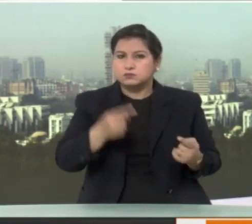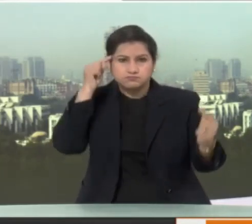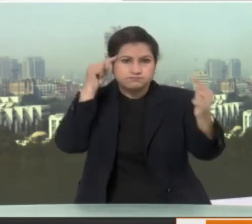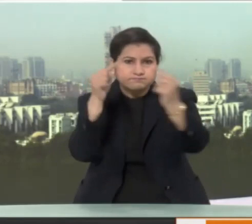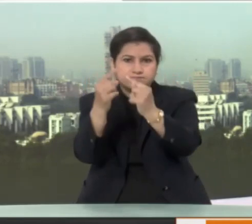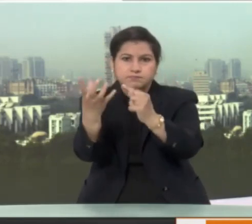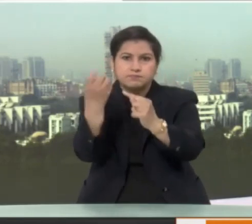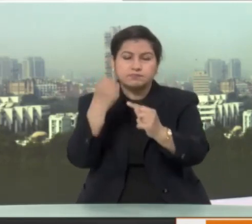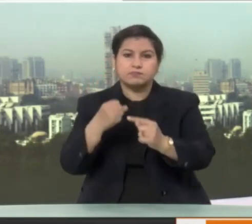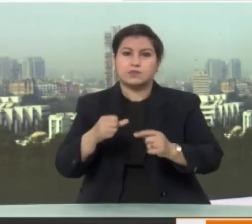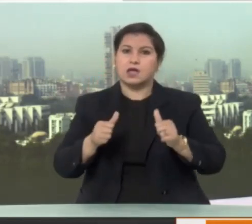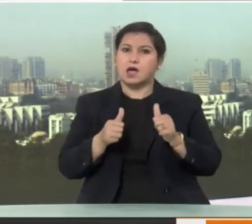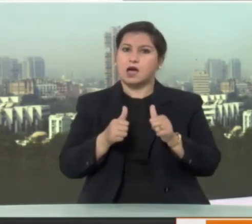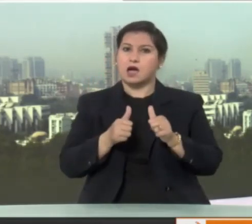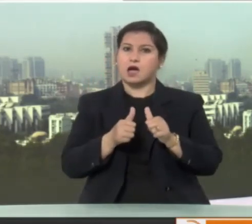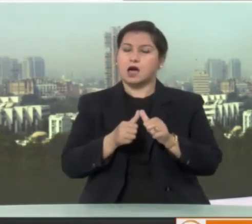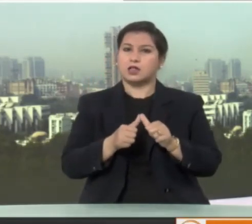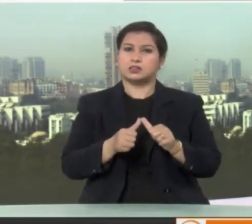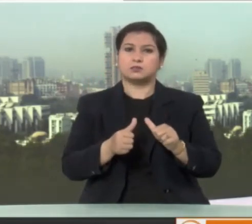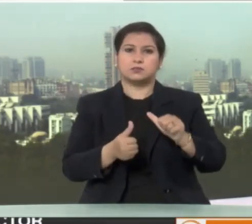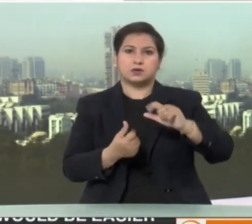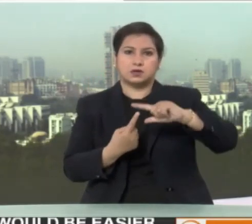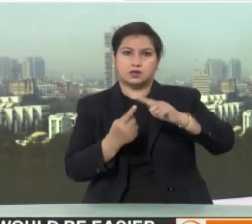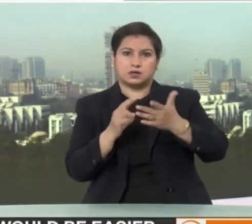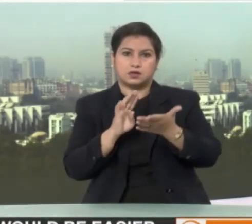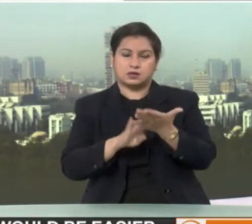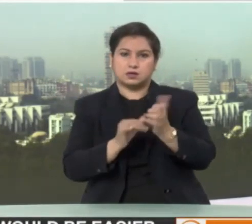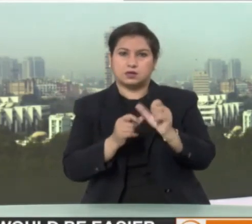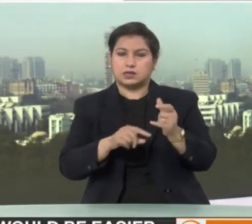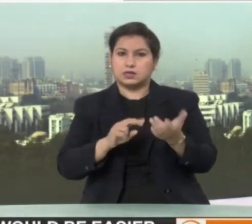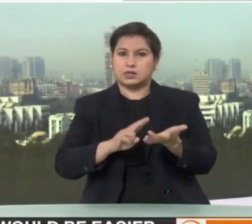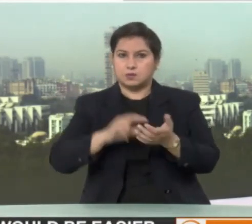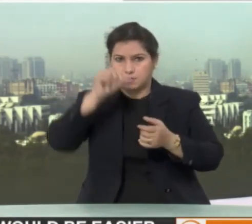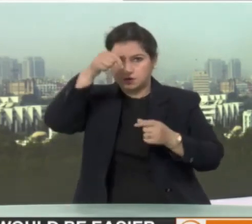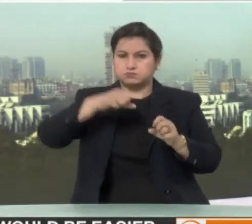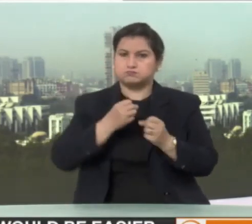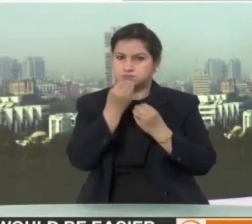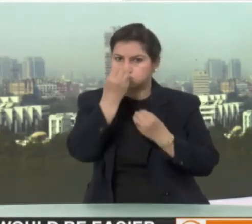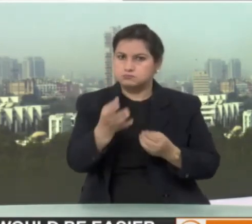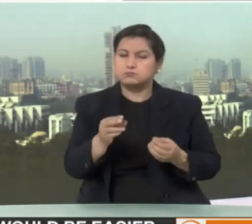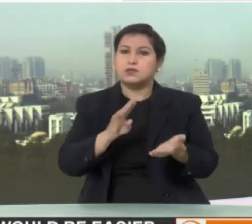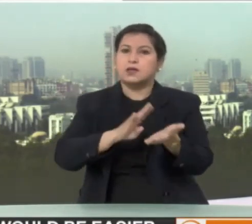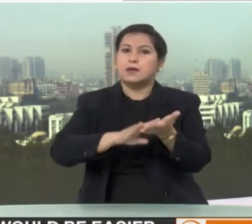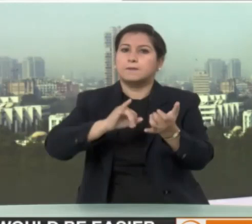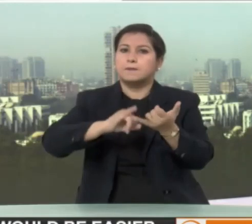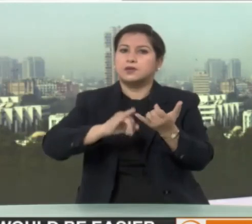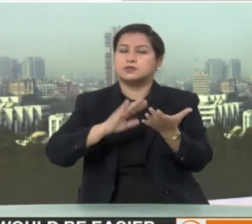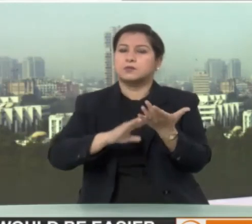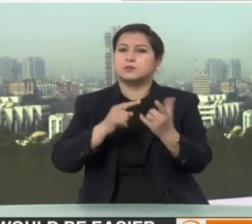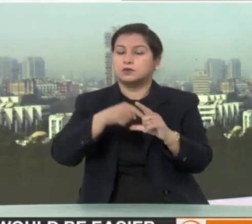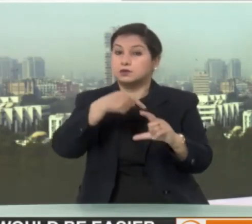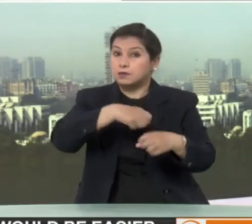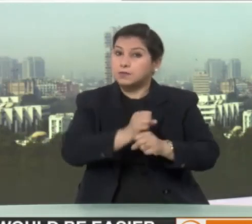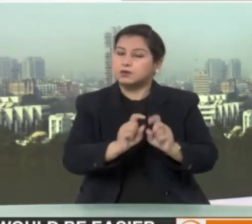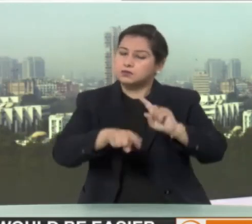the target of Atmanirbhar Bharat would be easier by the efforts of MSME sector.